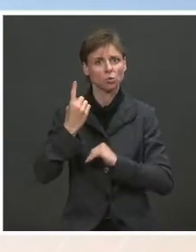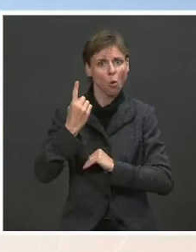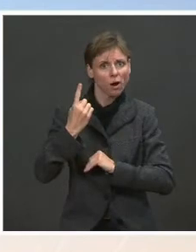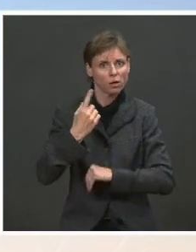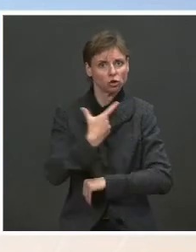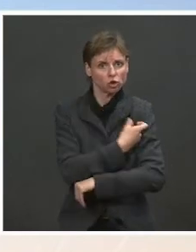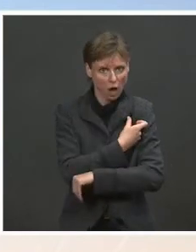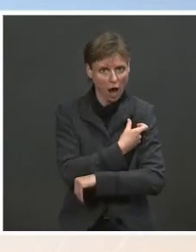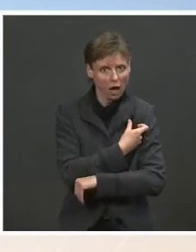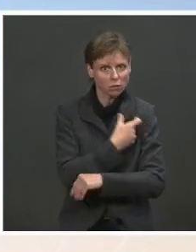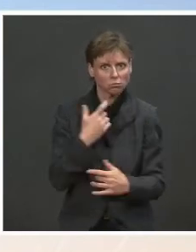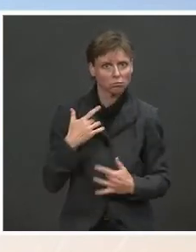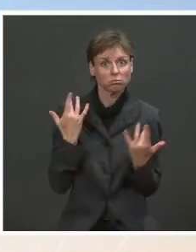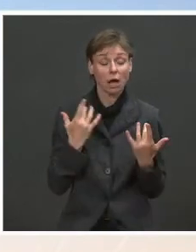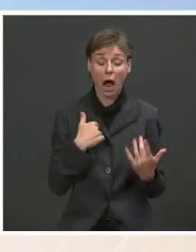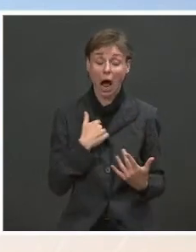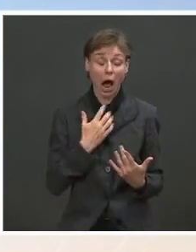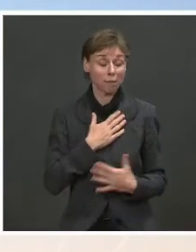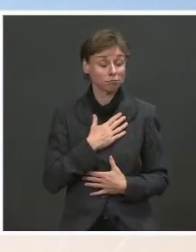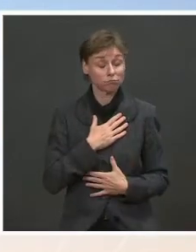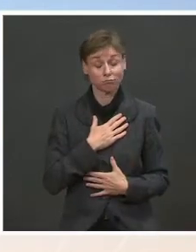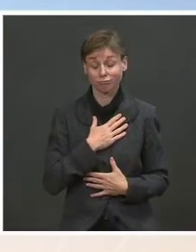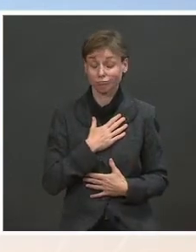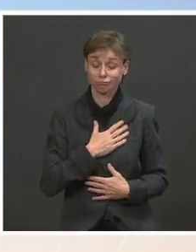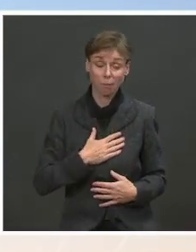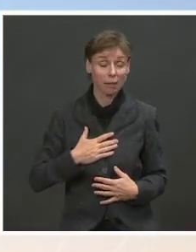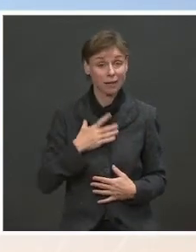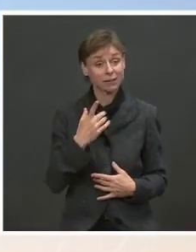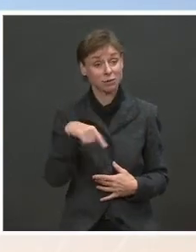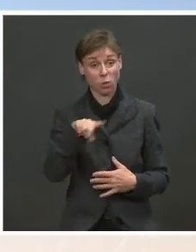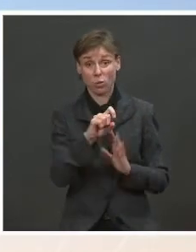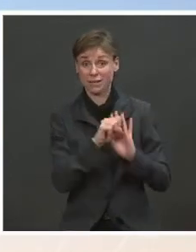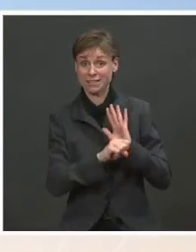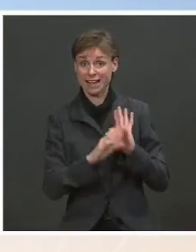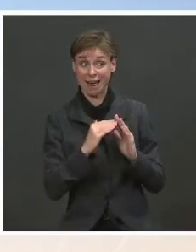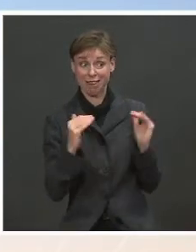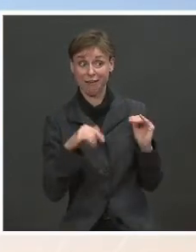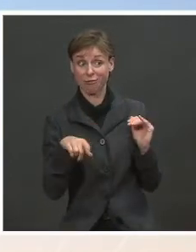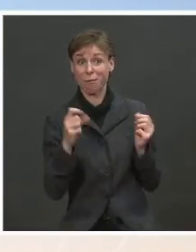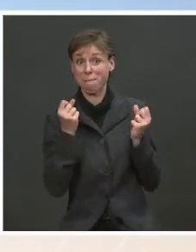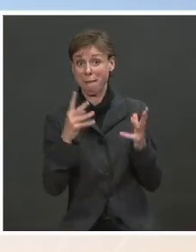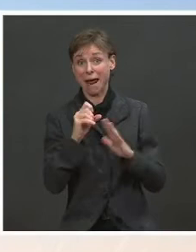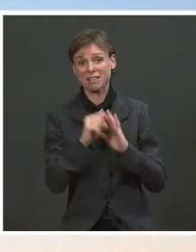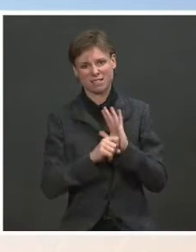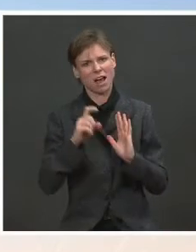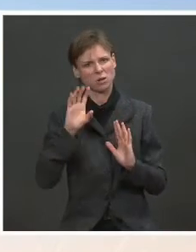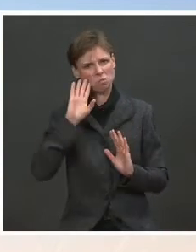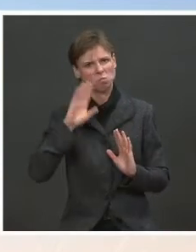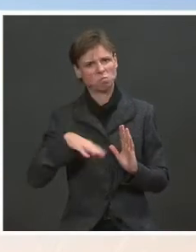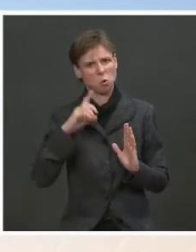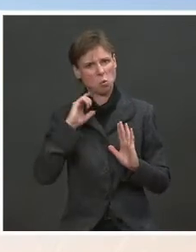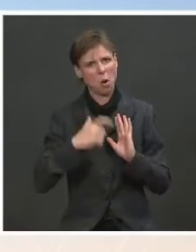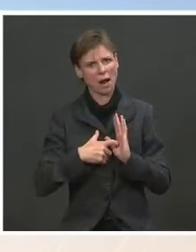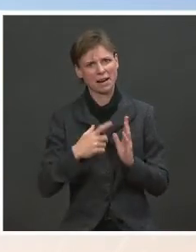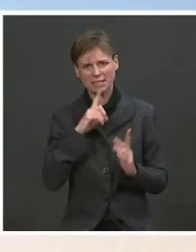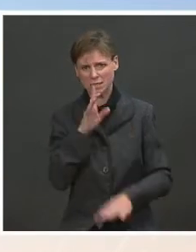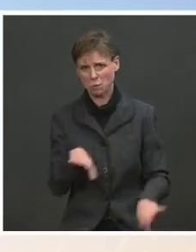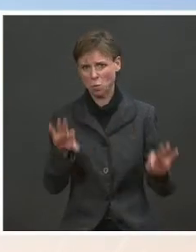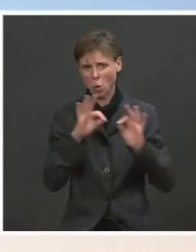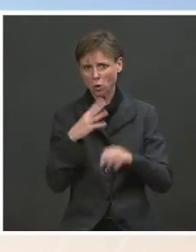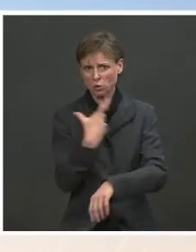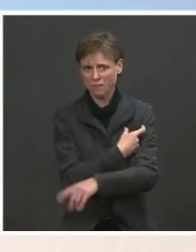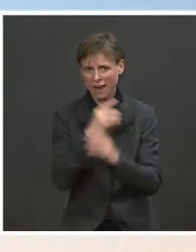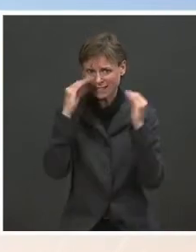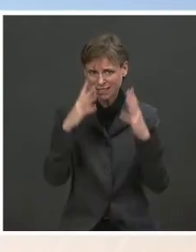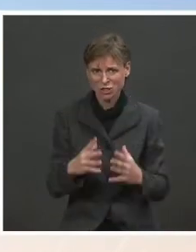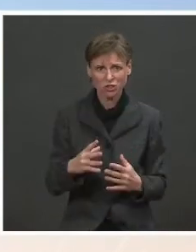state level, many states recognize the importance of vaccinating educators, not only teachers, but paraeducators,